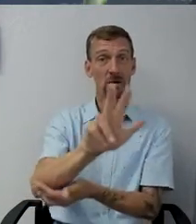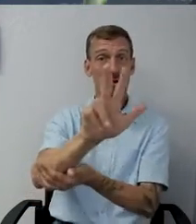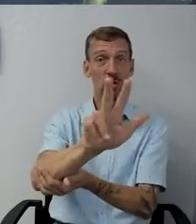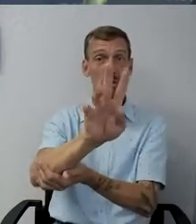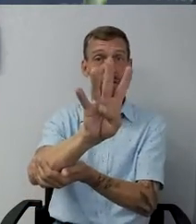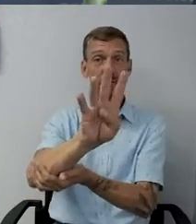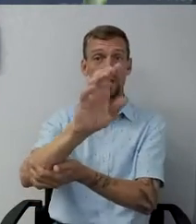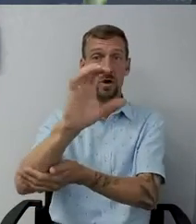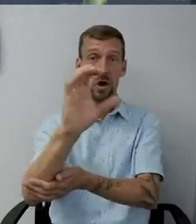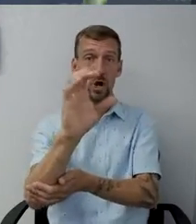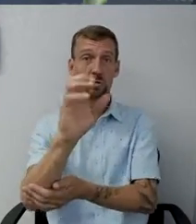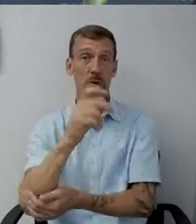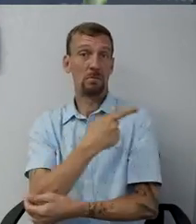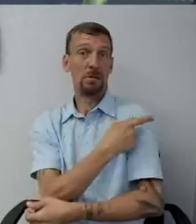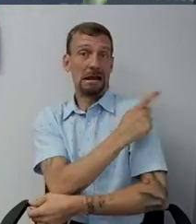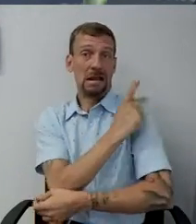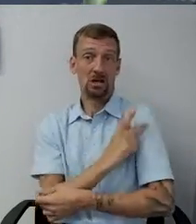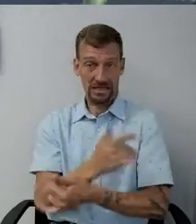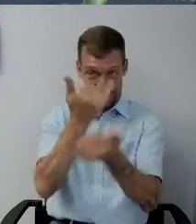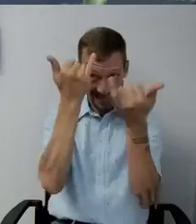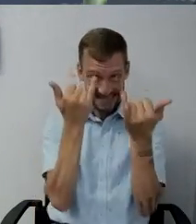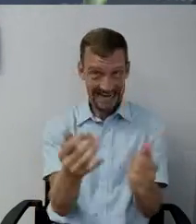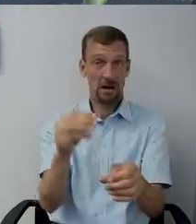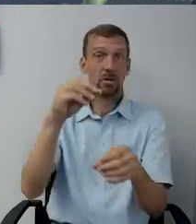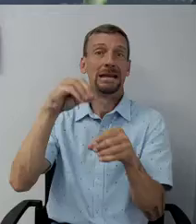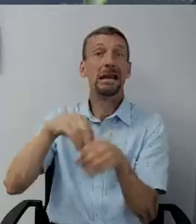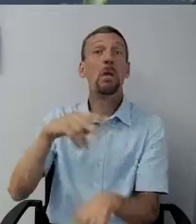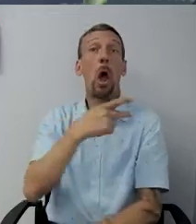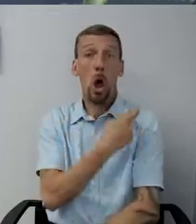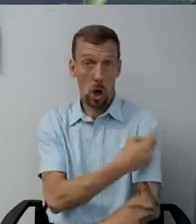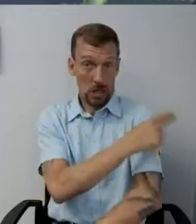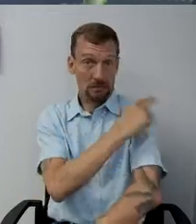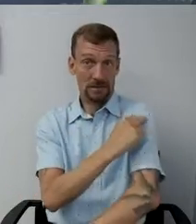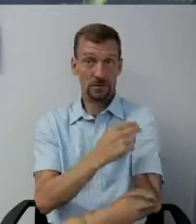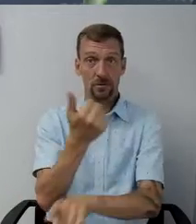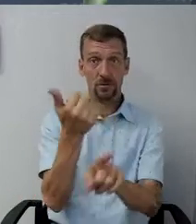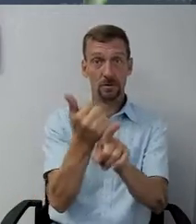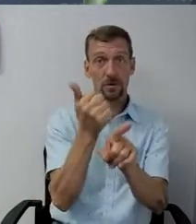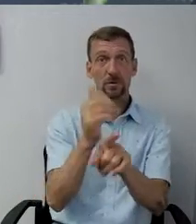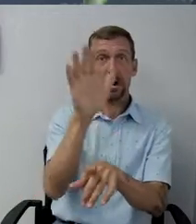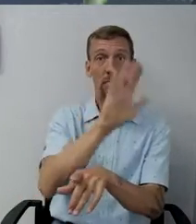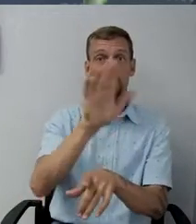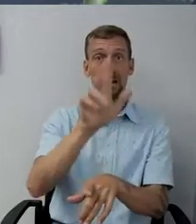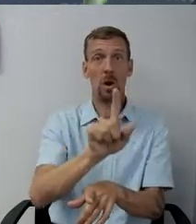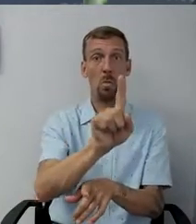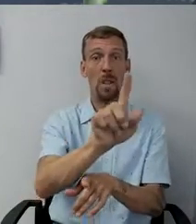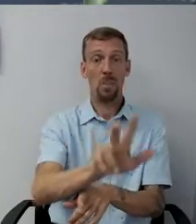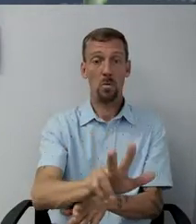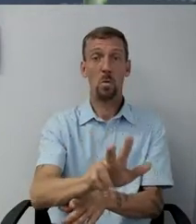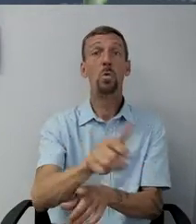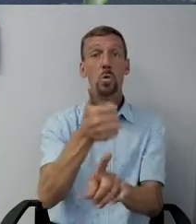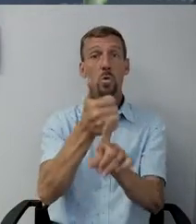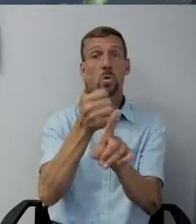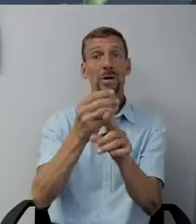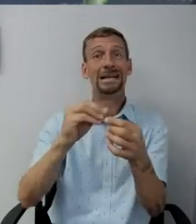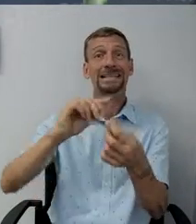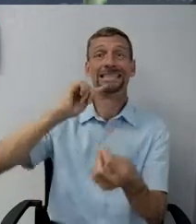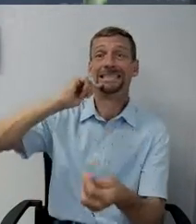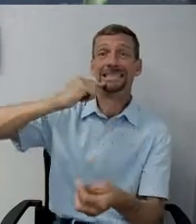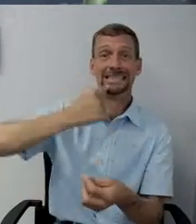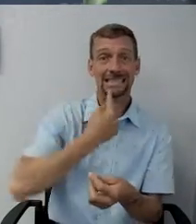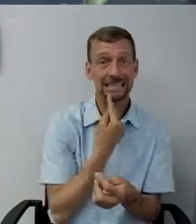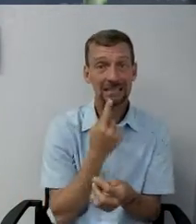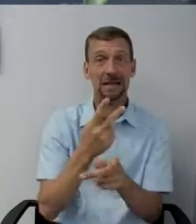COVID positive patients that are currently hospitalized. About a third of them, 1,100, are in the intensive care